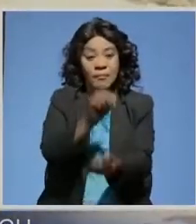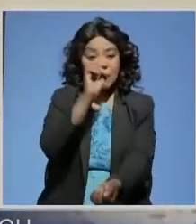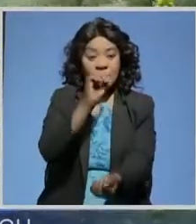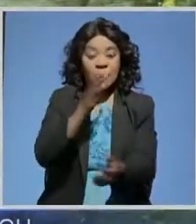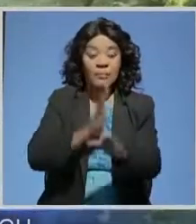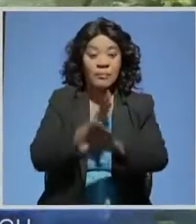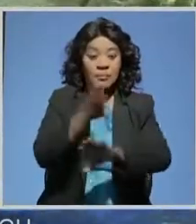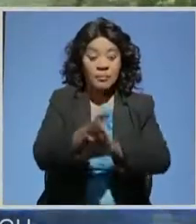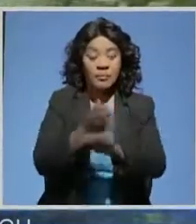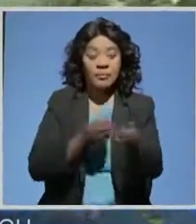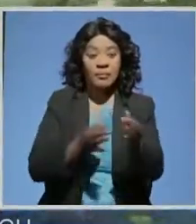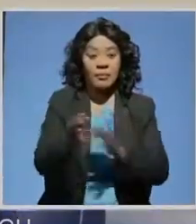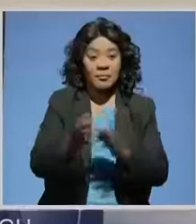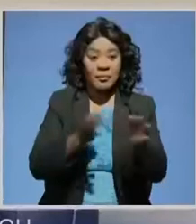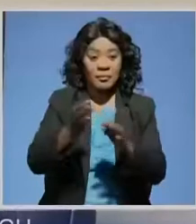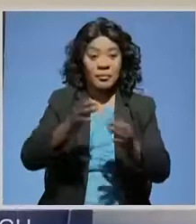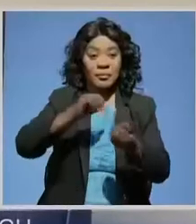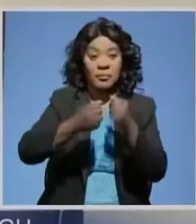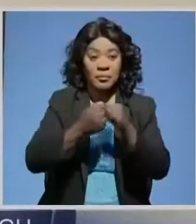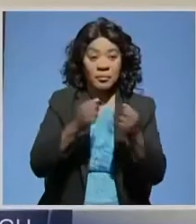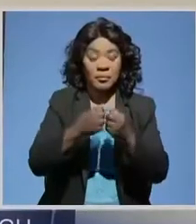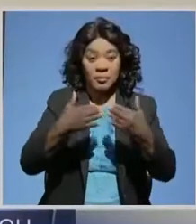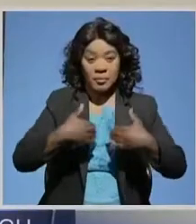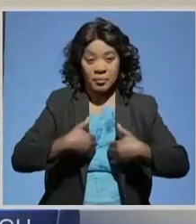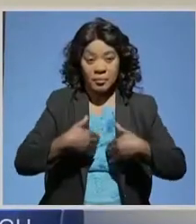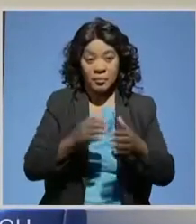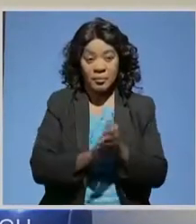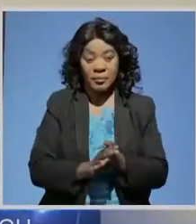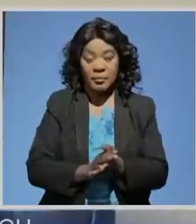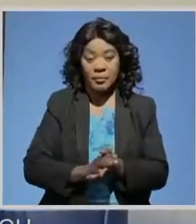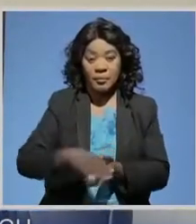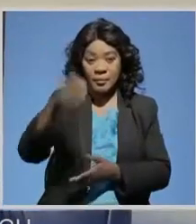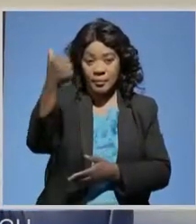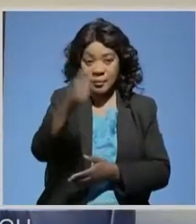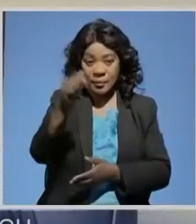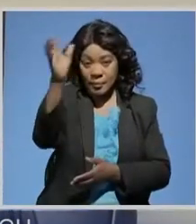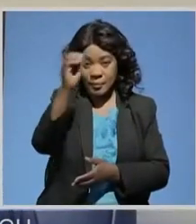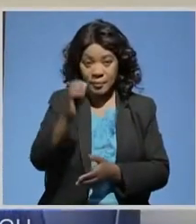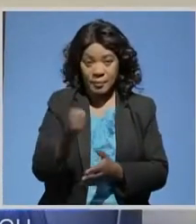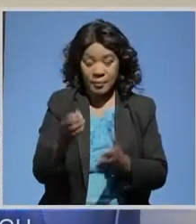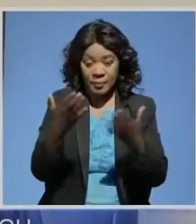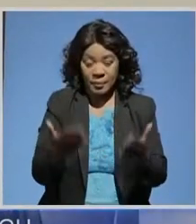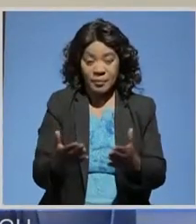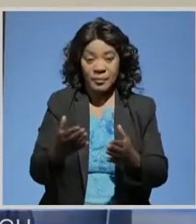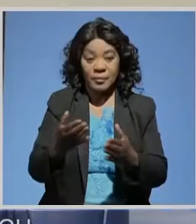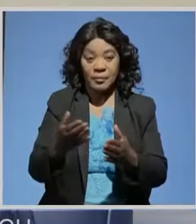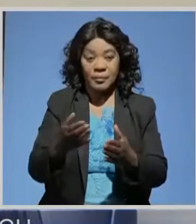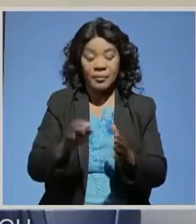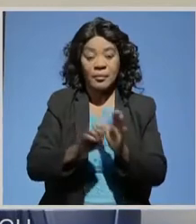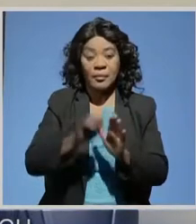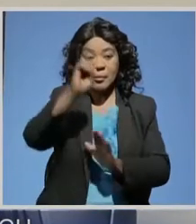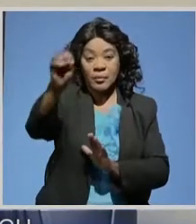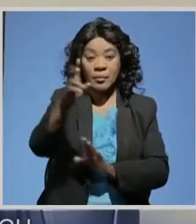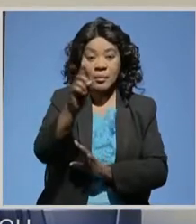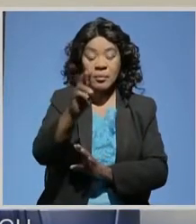of the challenges that he's facing. Unfortunately, the 10% export duty impacted so heavily on the